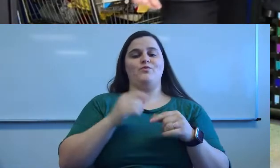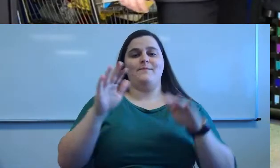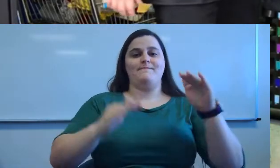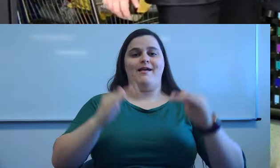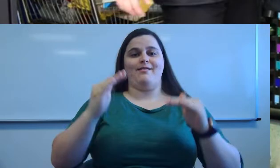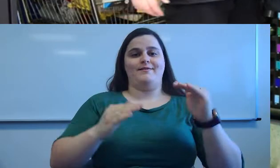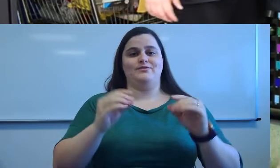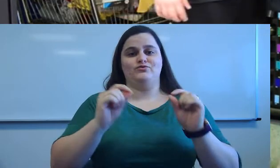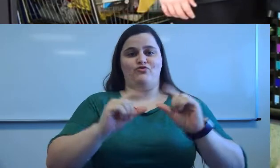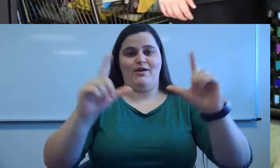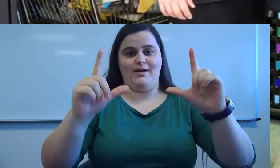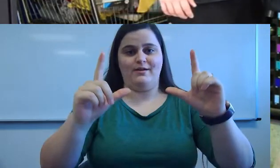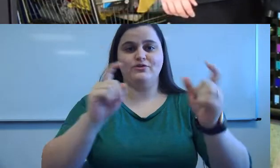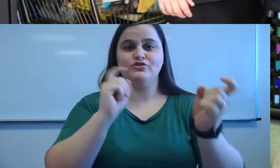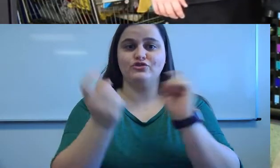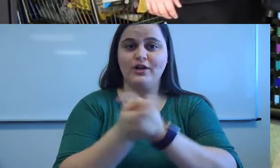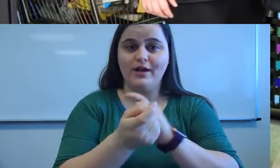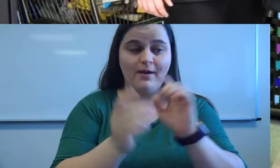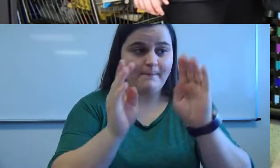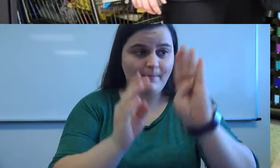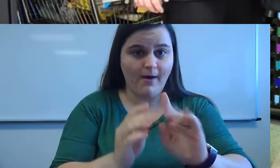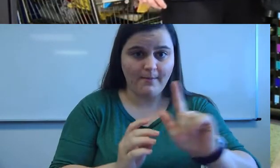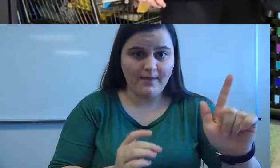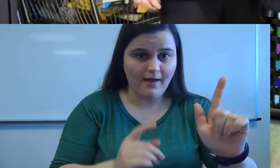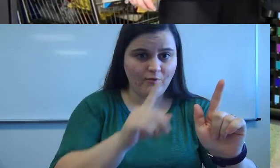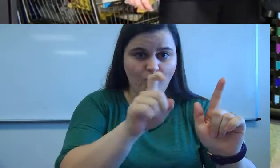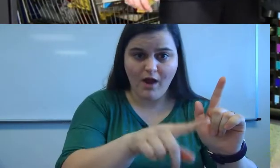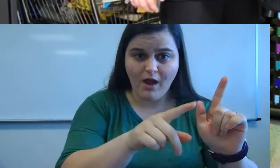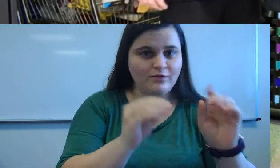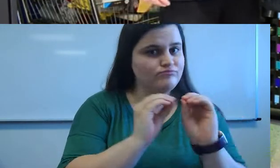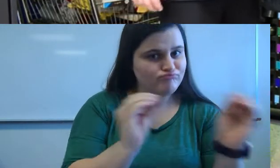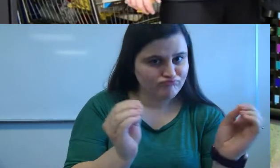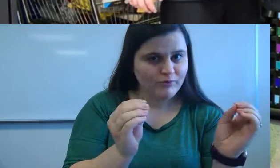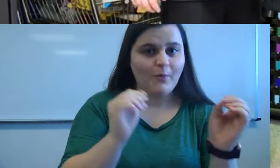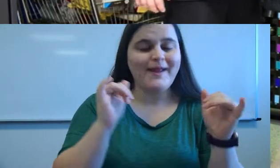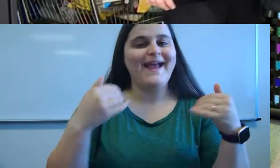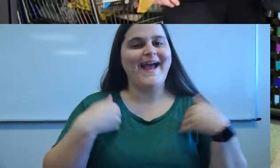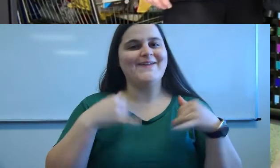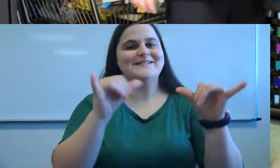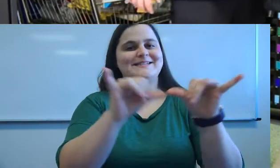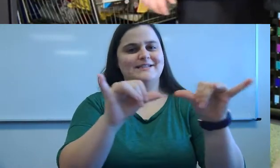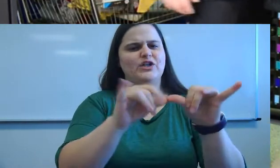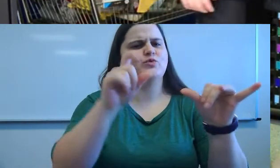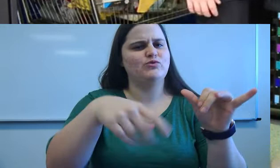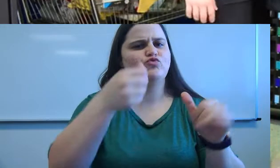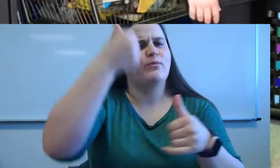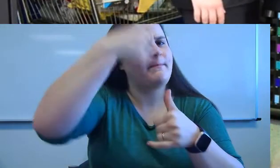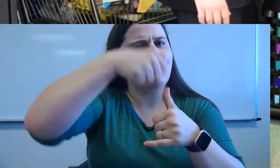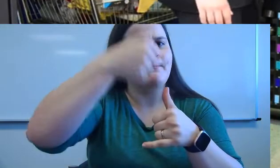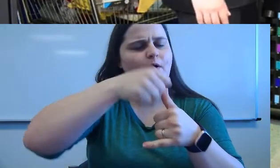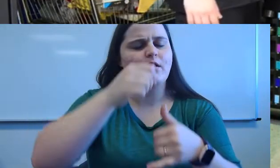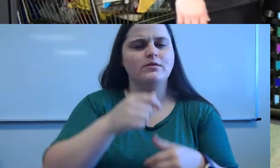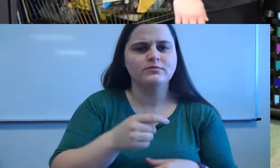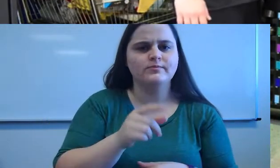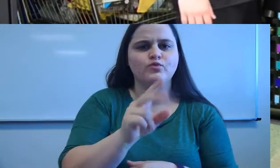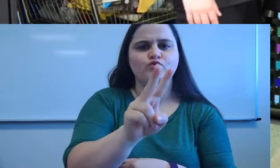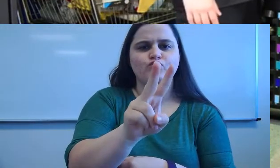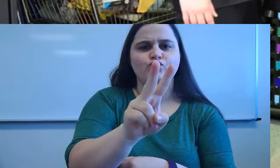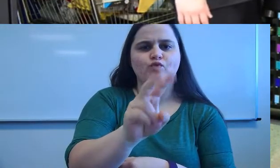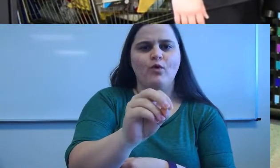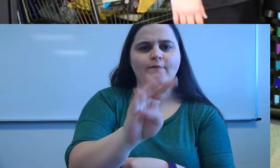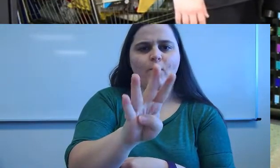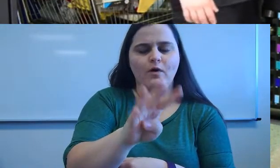The balance screen is changed in the bottom left-hand corner. There are no question marks. We have actual dimensions. You'll need to remember those. It's